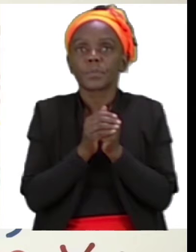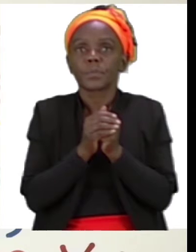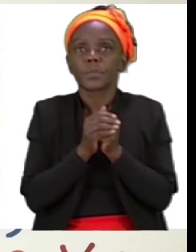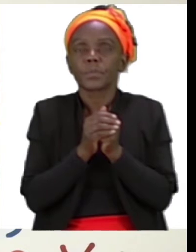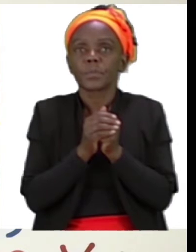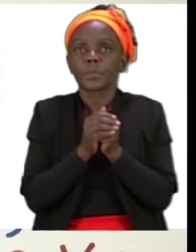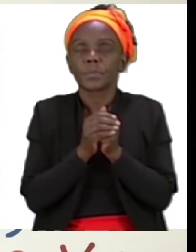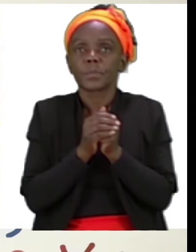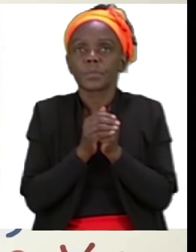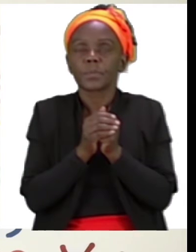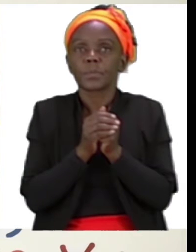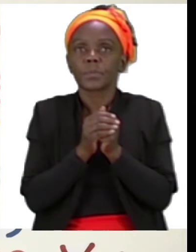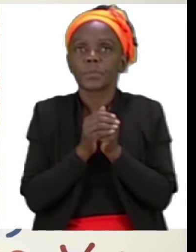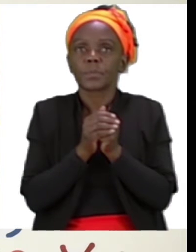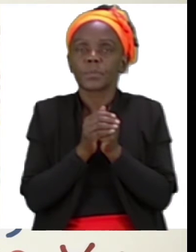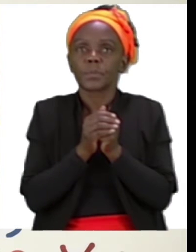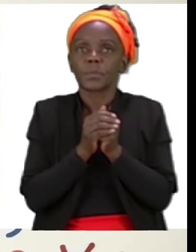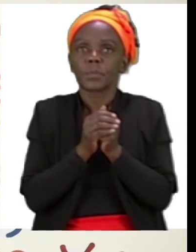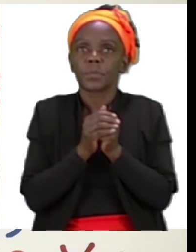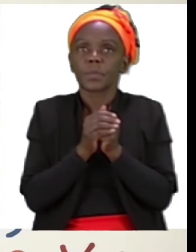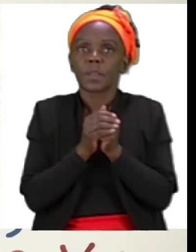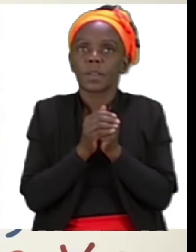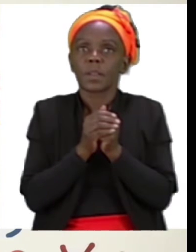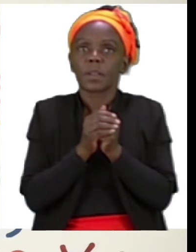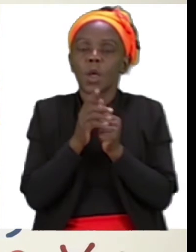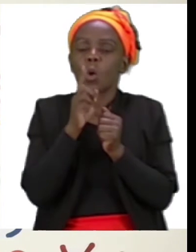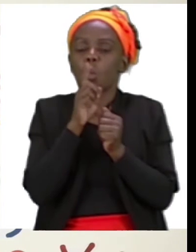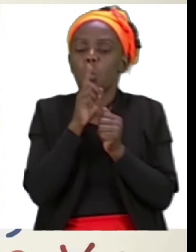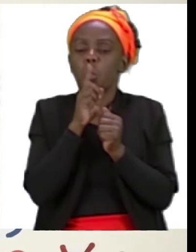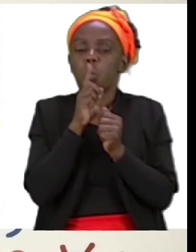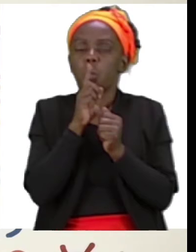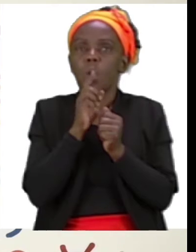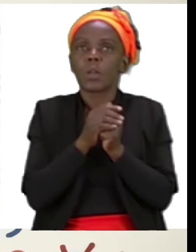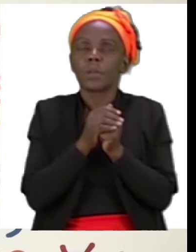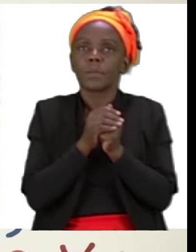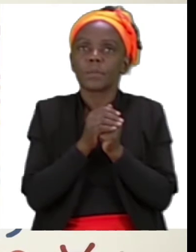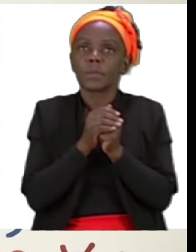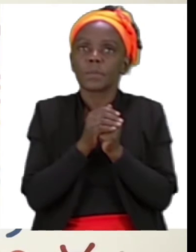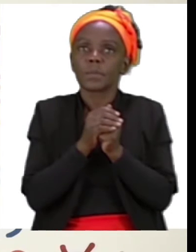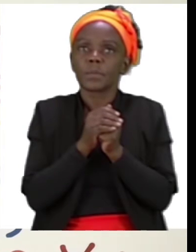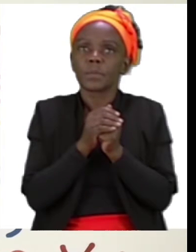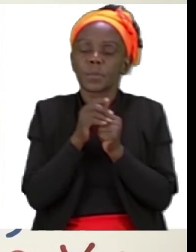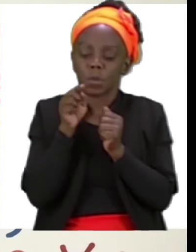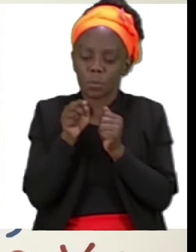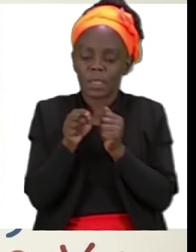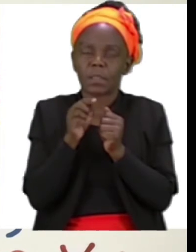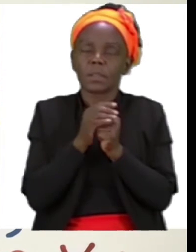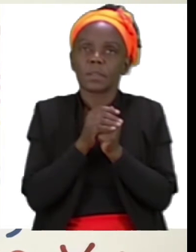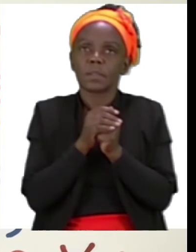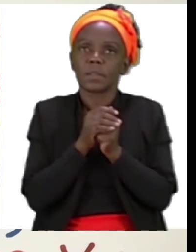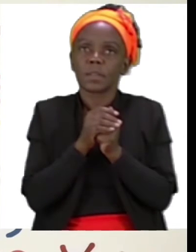find, let's try and find the next one. We have the word hot with the full stop. Then we